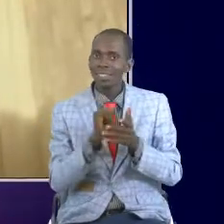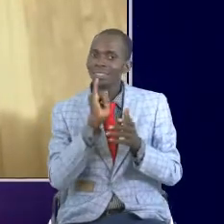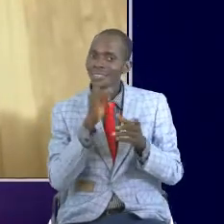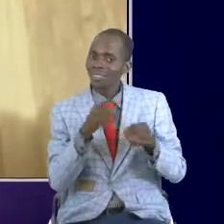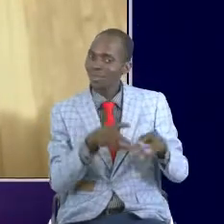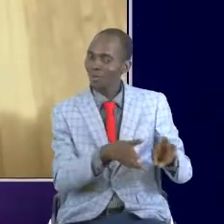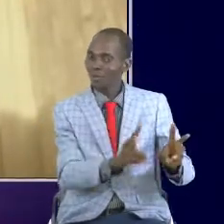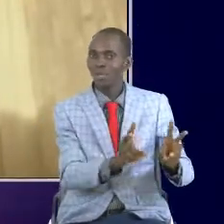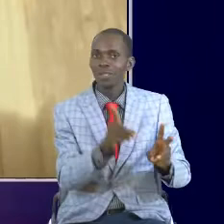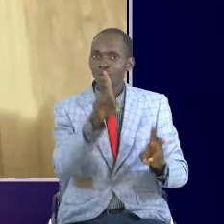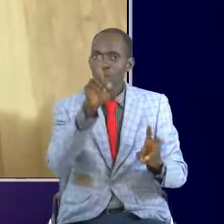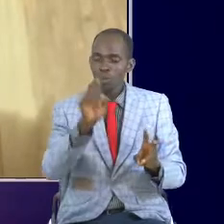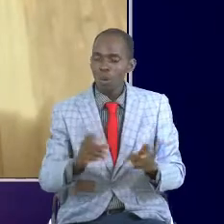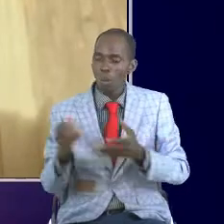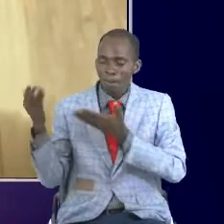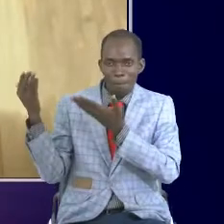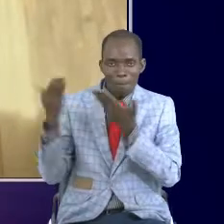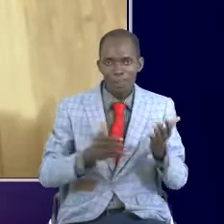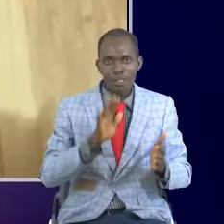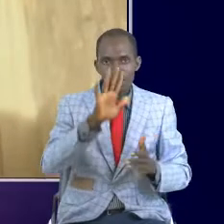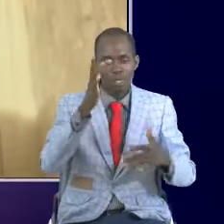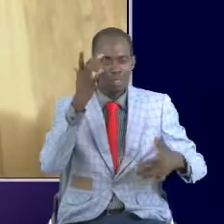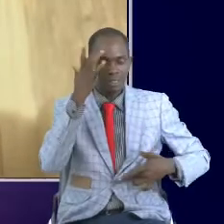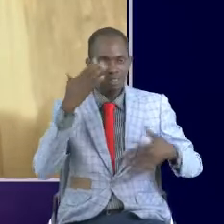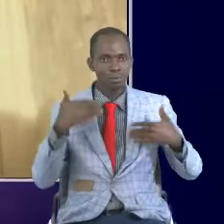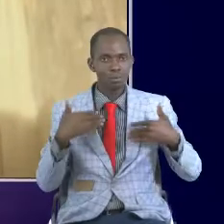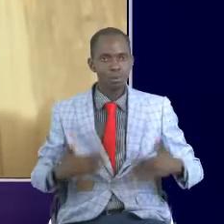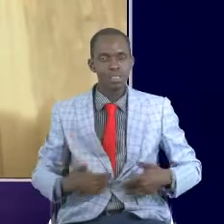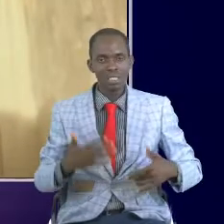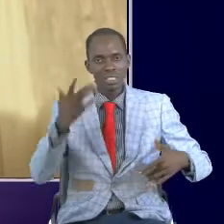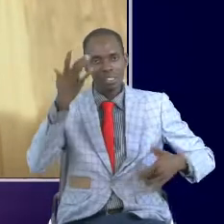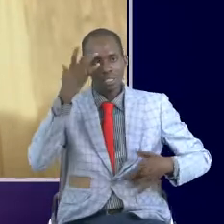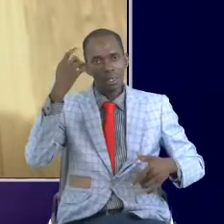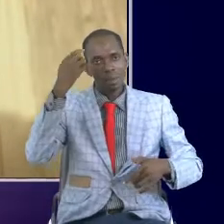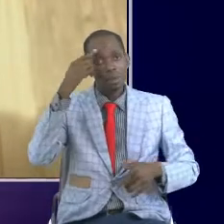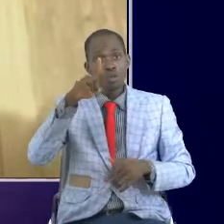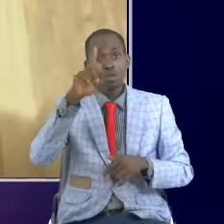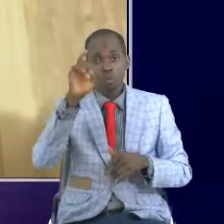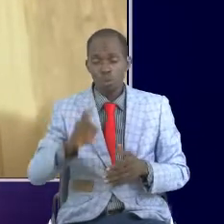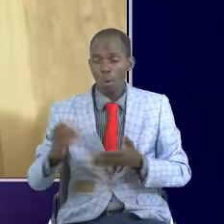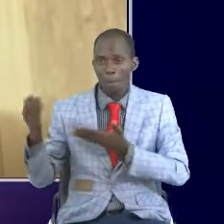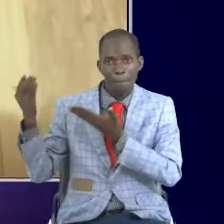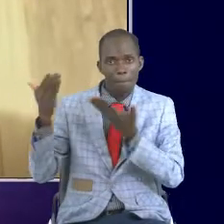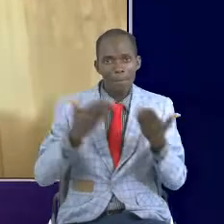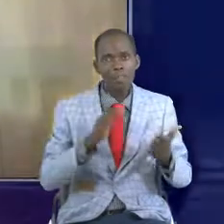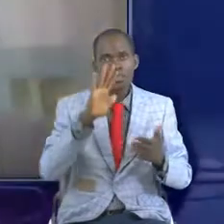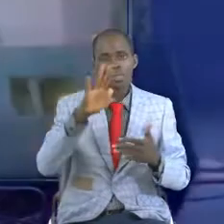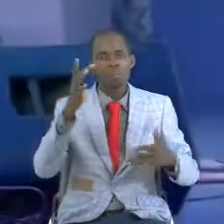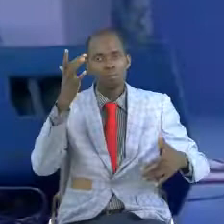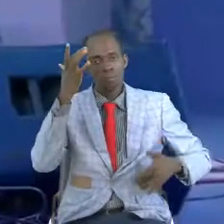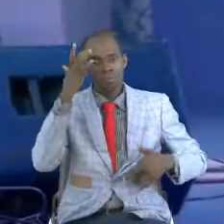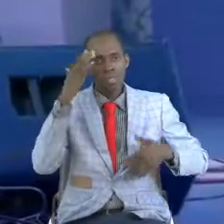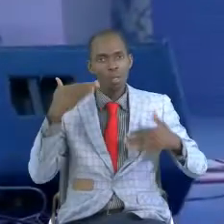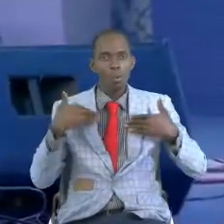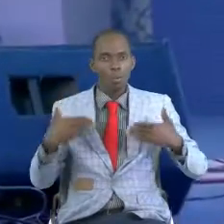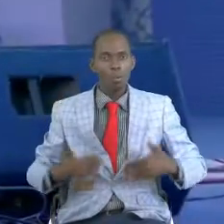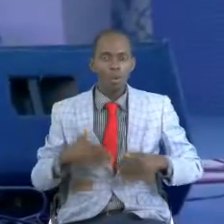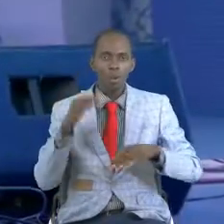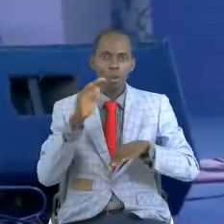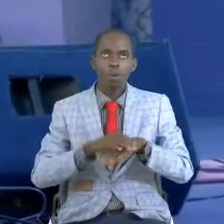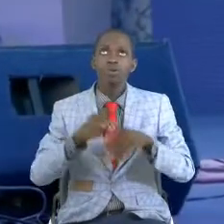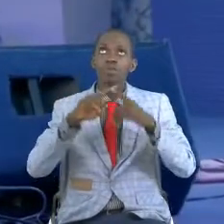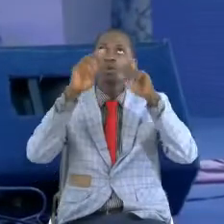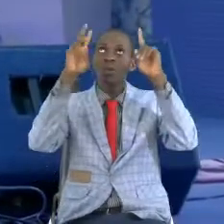your sick body, your sick mind. You have to bring your diseased body unto him. Come through the